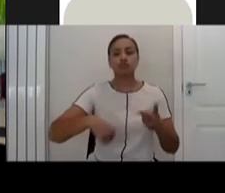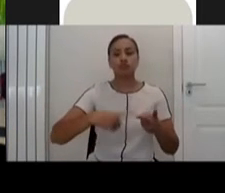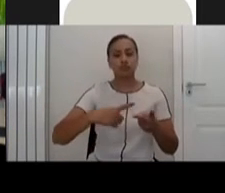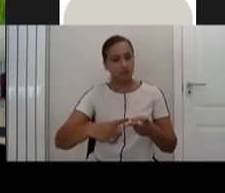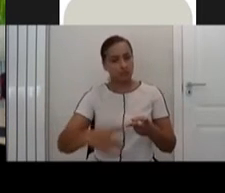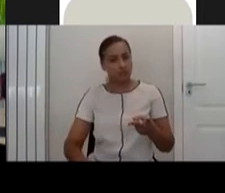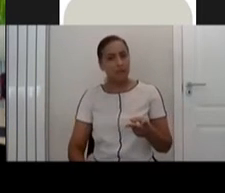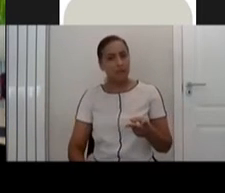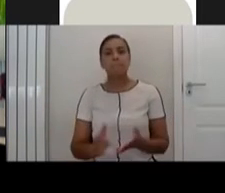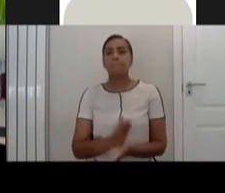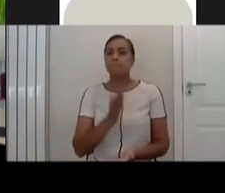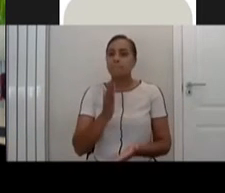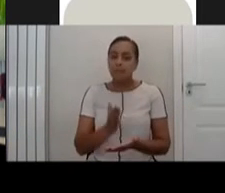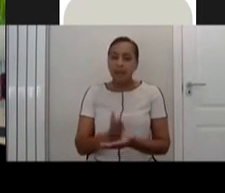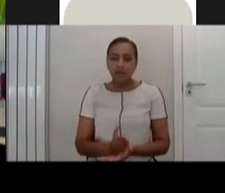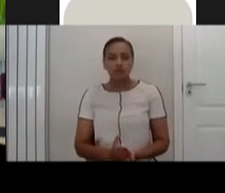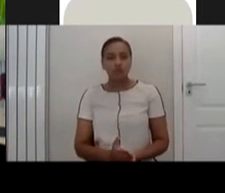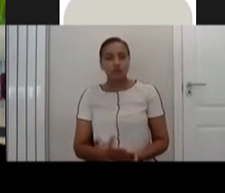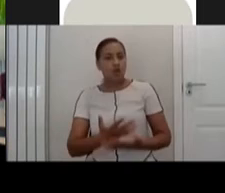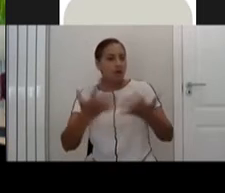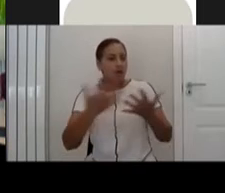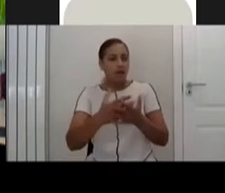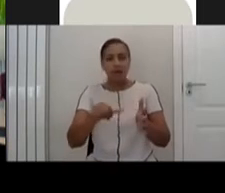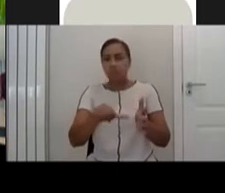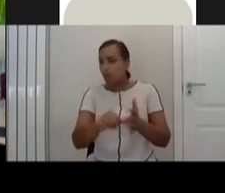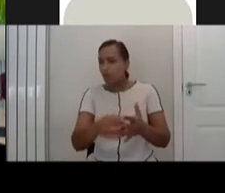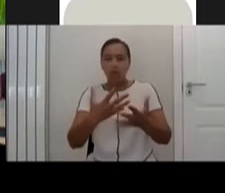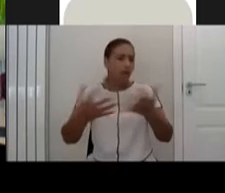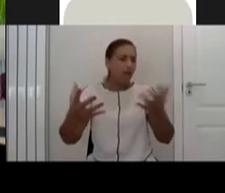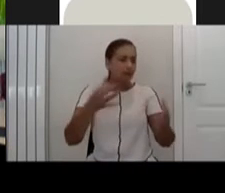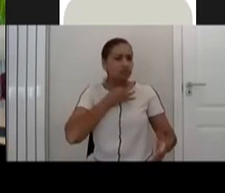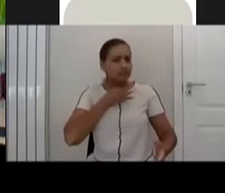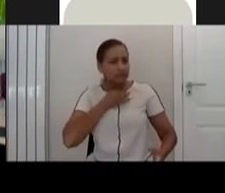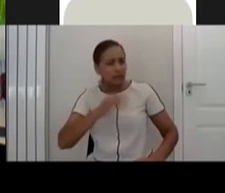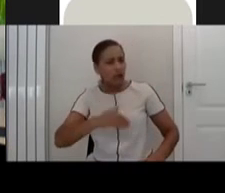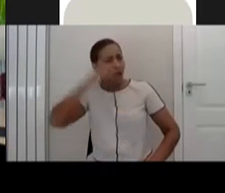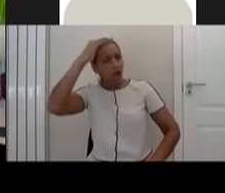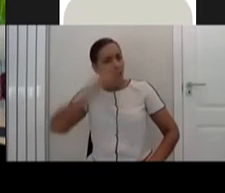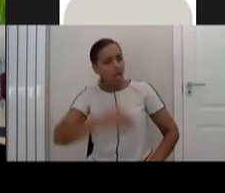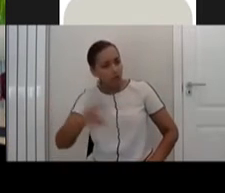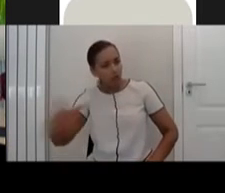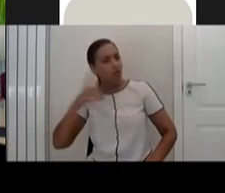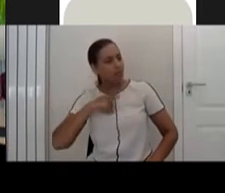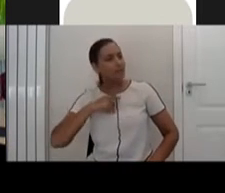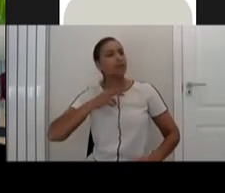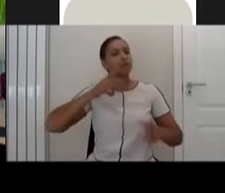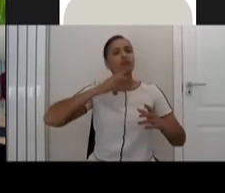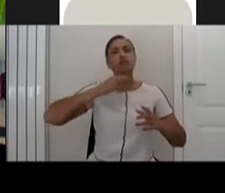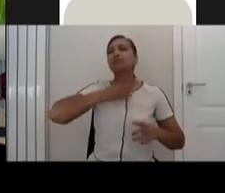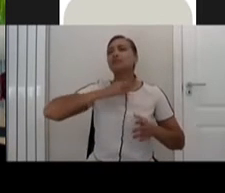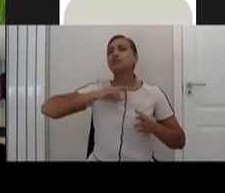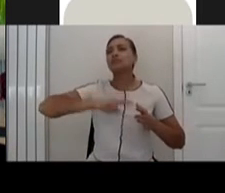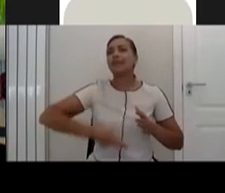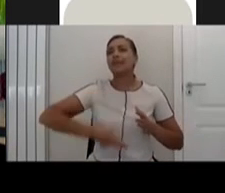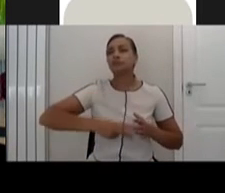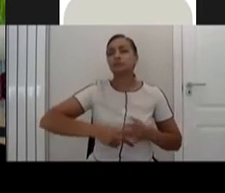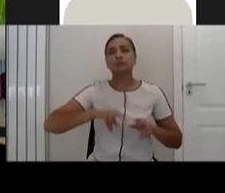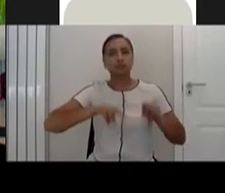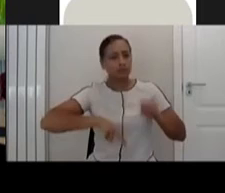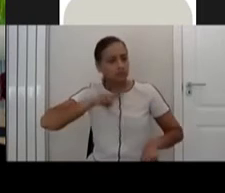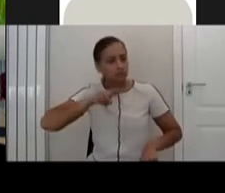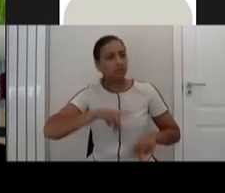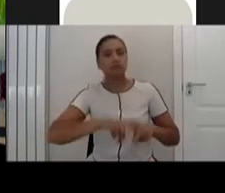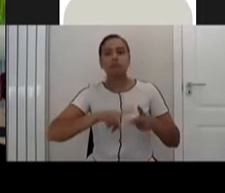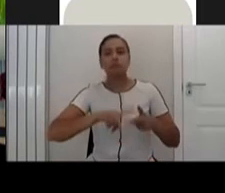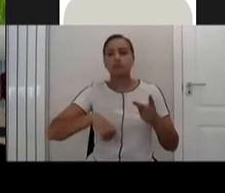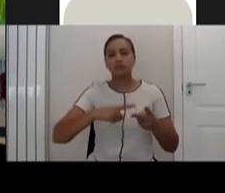to kind of look at particular issues that each school have. And as well, we have our local outbreak control plan